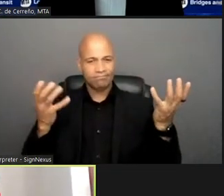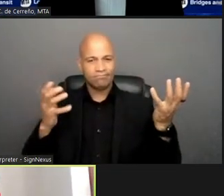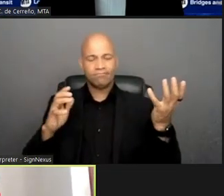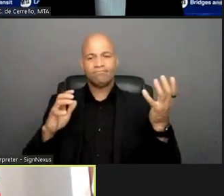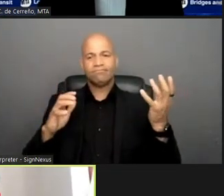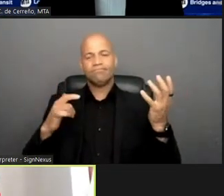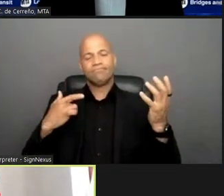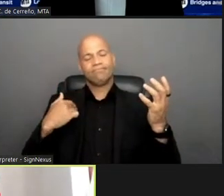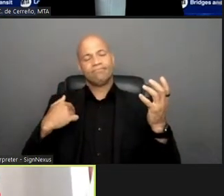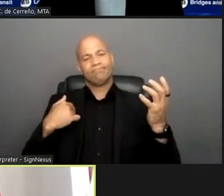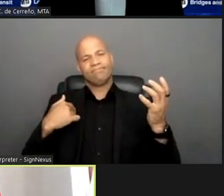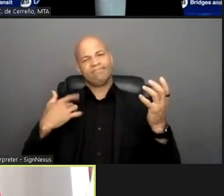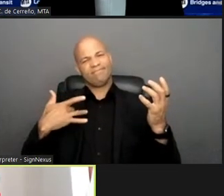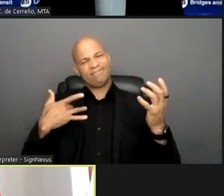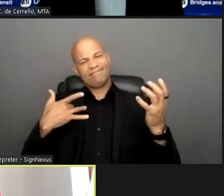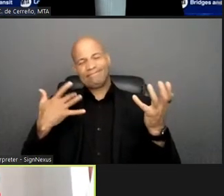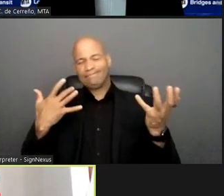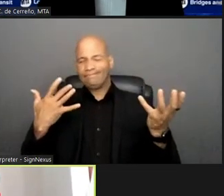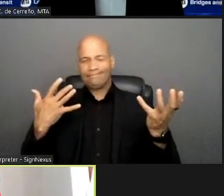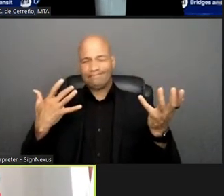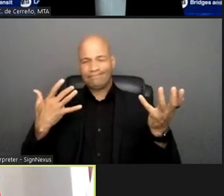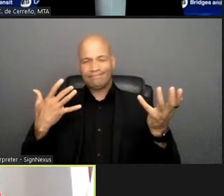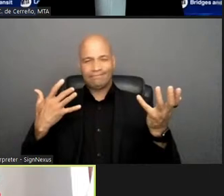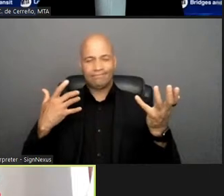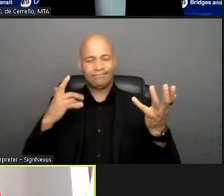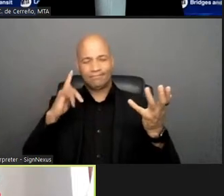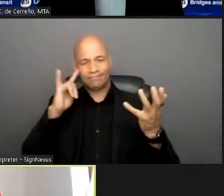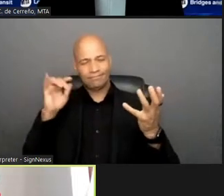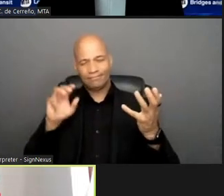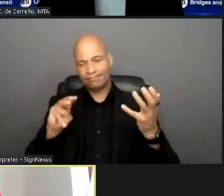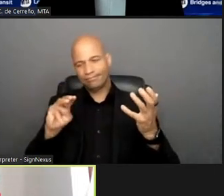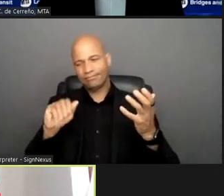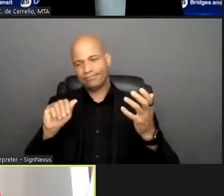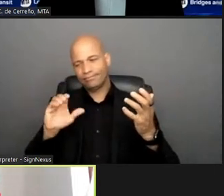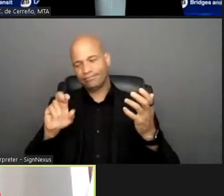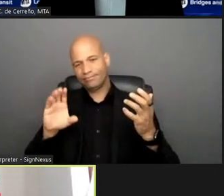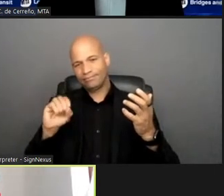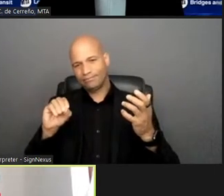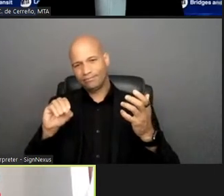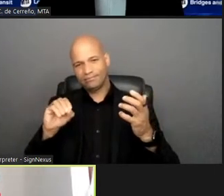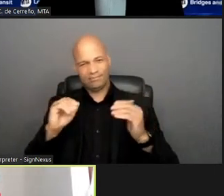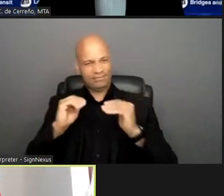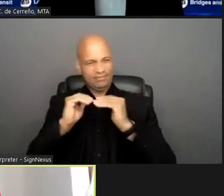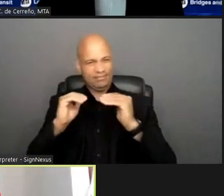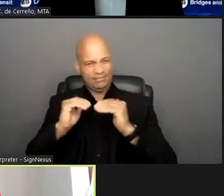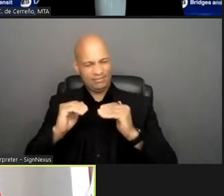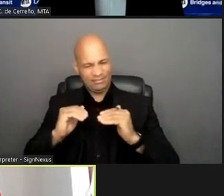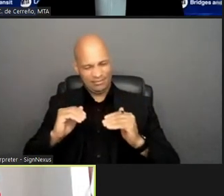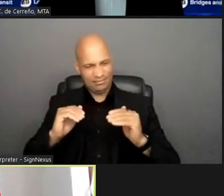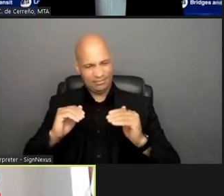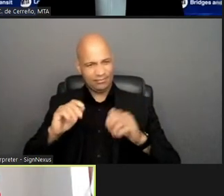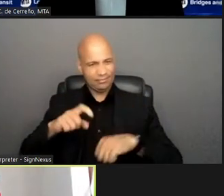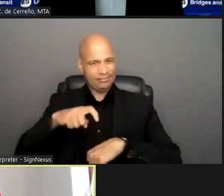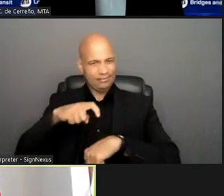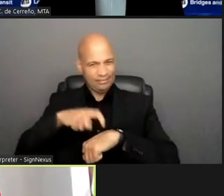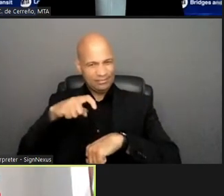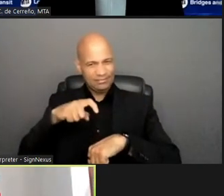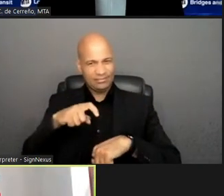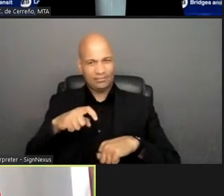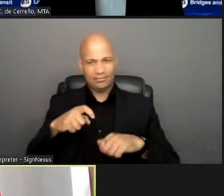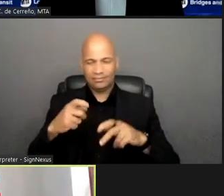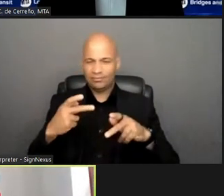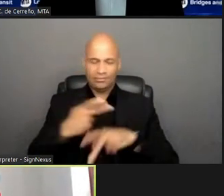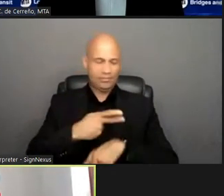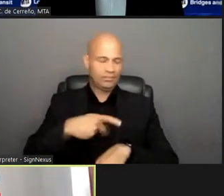uh that we're going into a macro level of timing this additional regressive tax in the worst possible